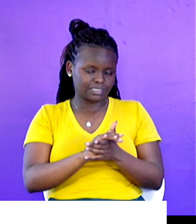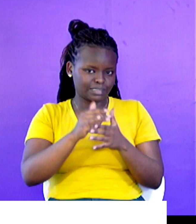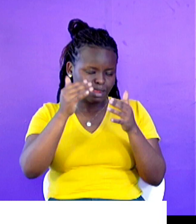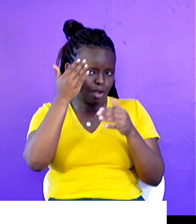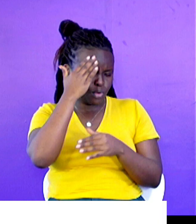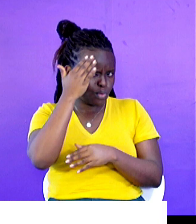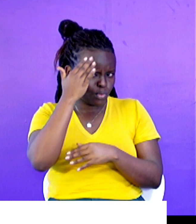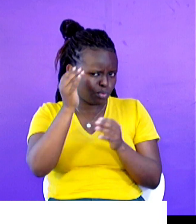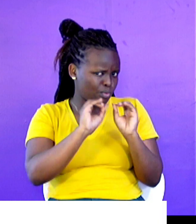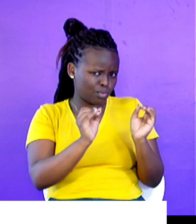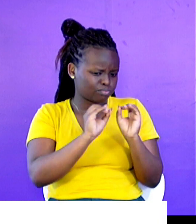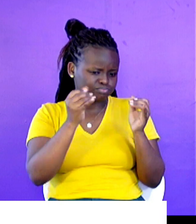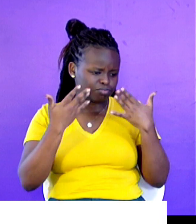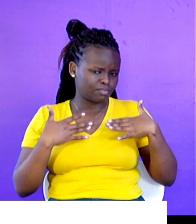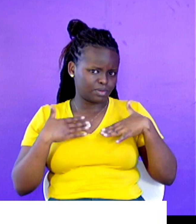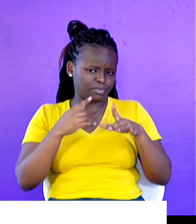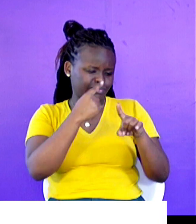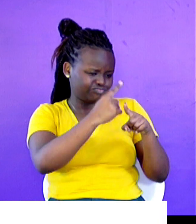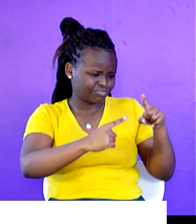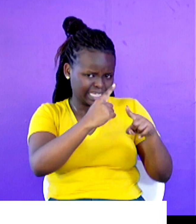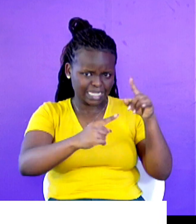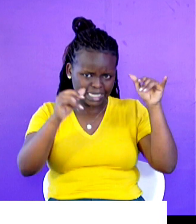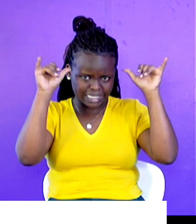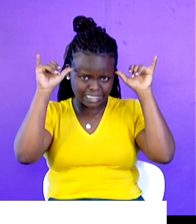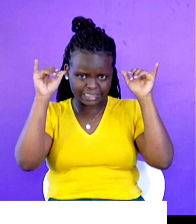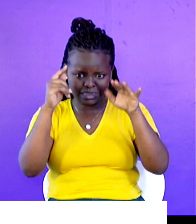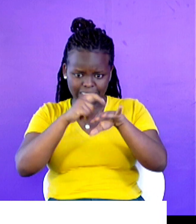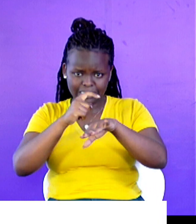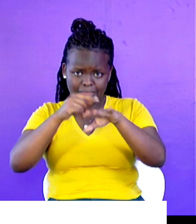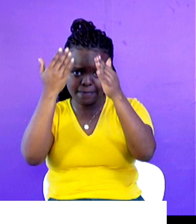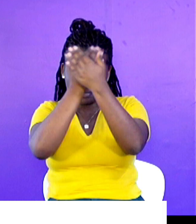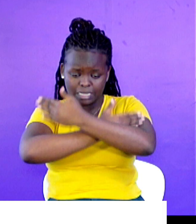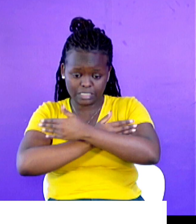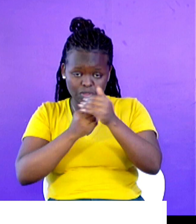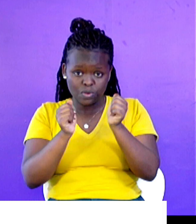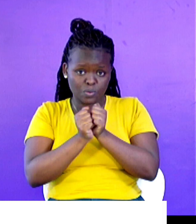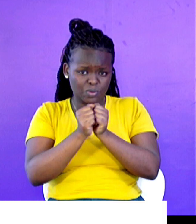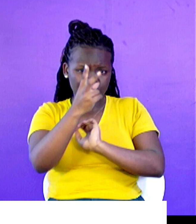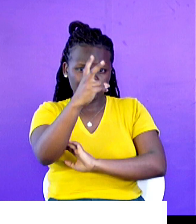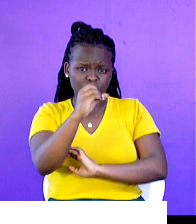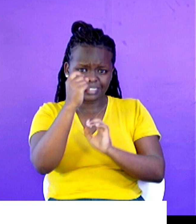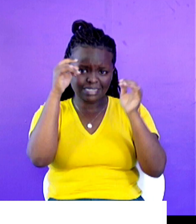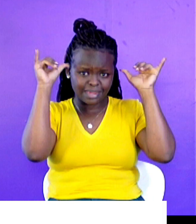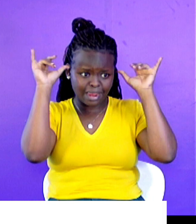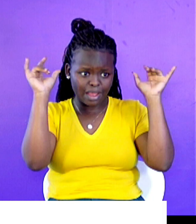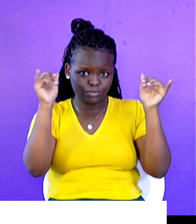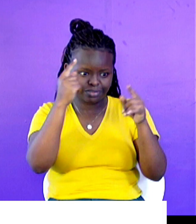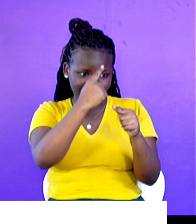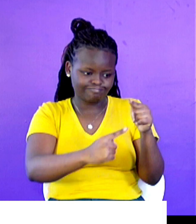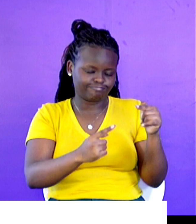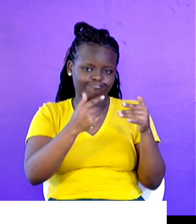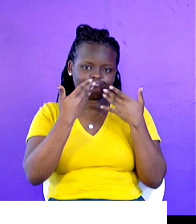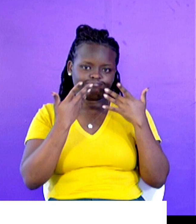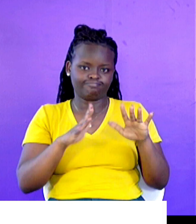individuals have been slaughtering their cattle at night, with at least 20 cows reportedly